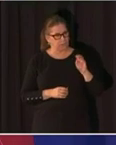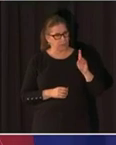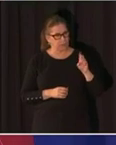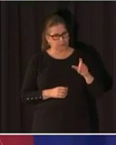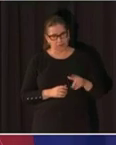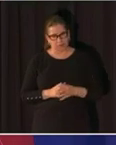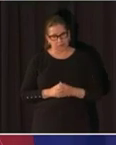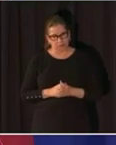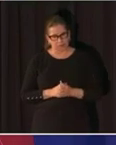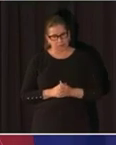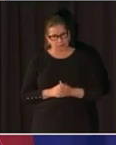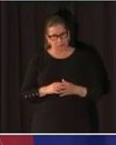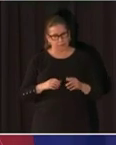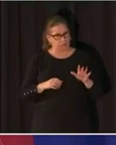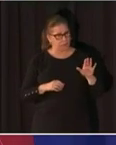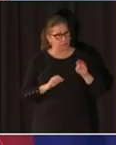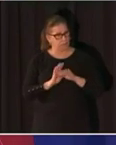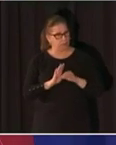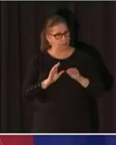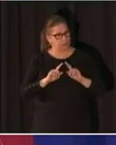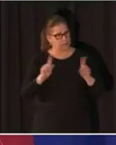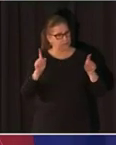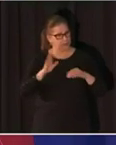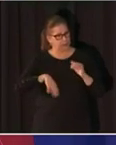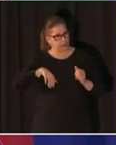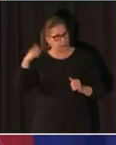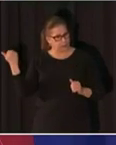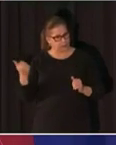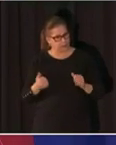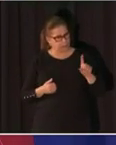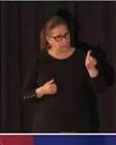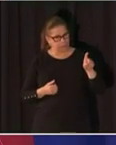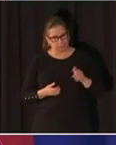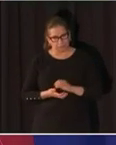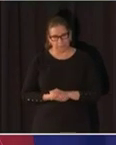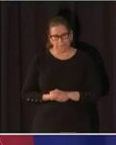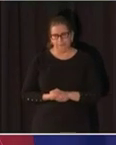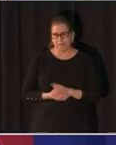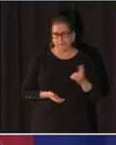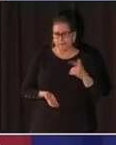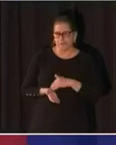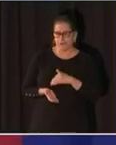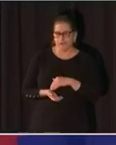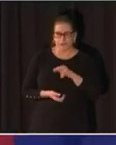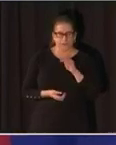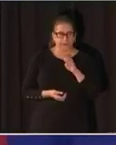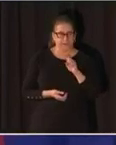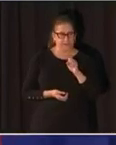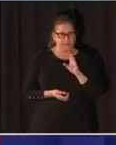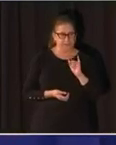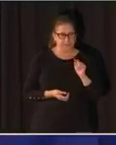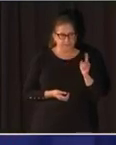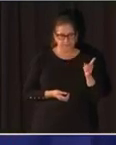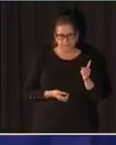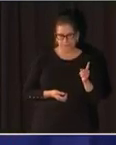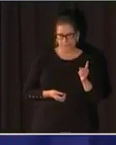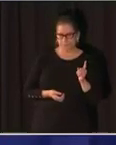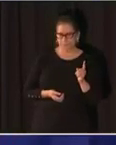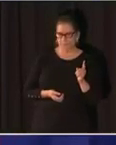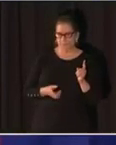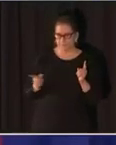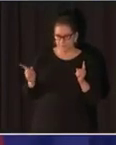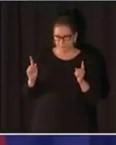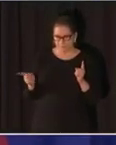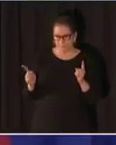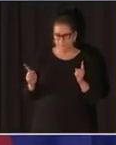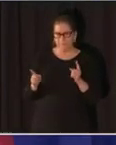different than other models. So there are, as you mentioned, several models that are out